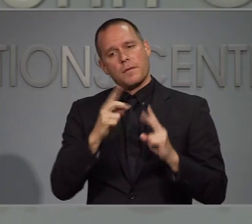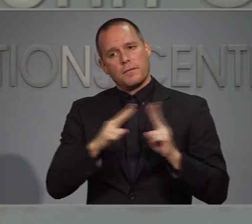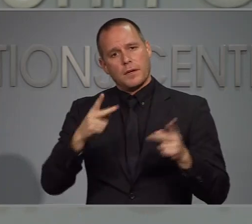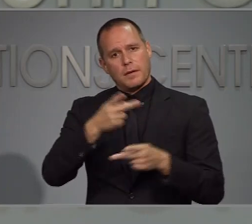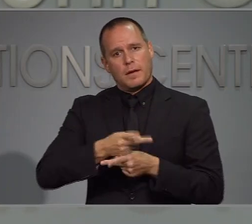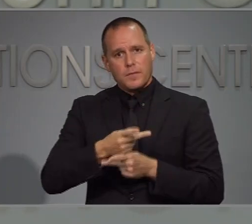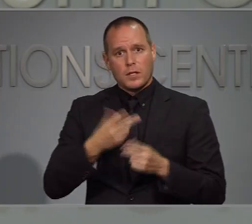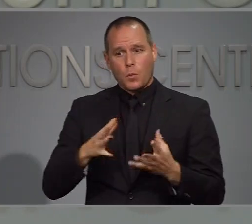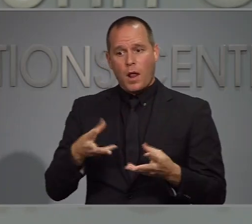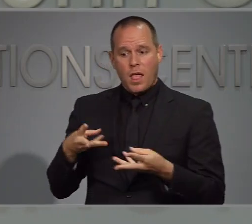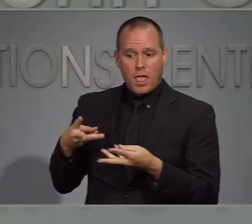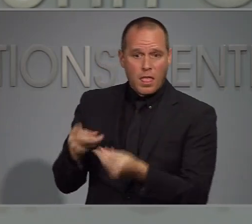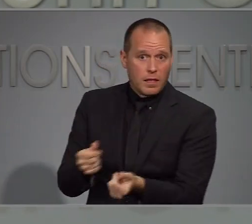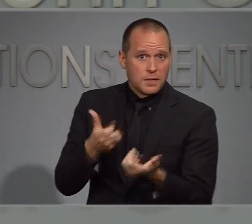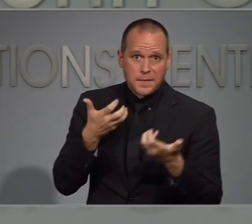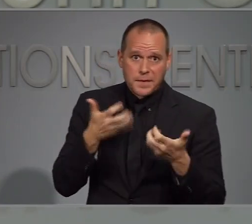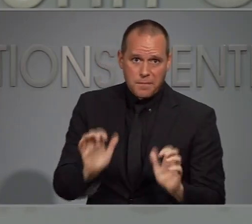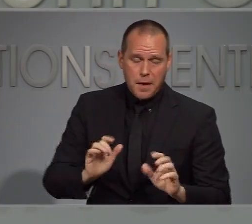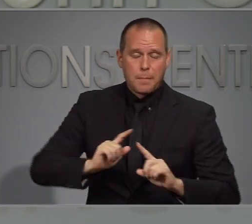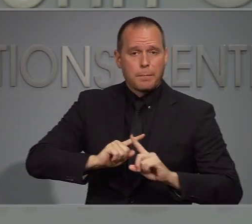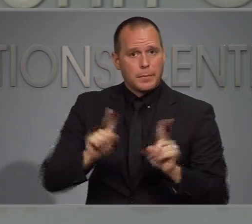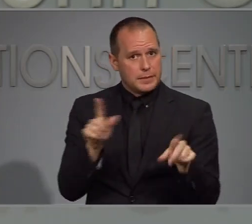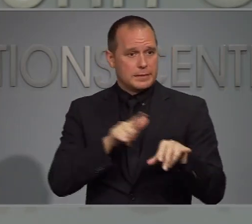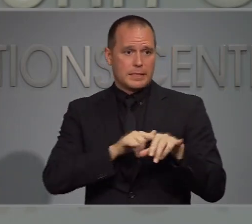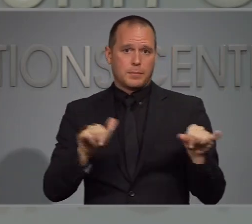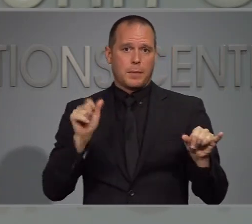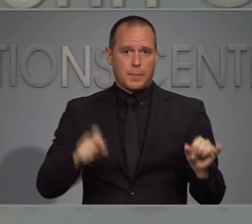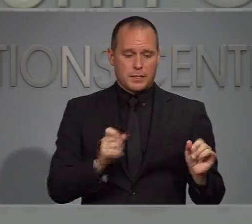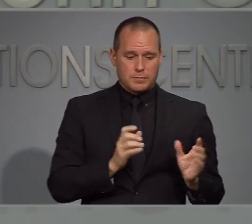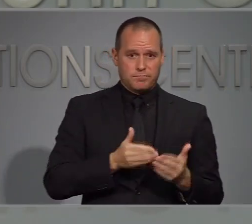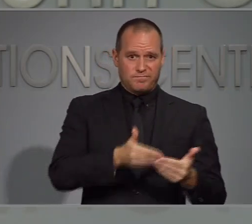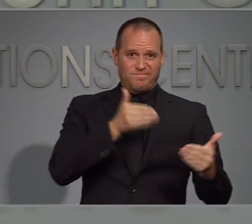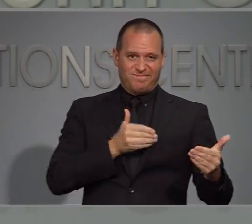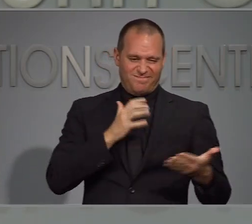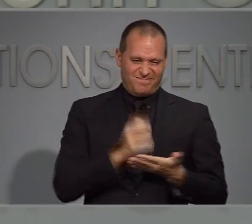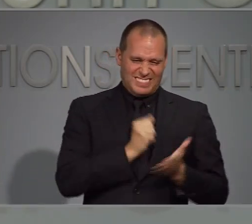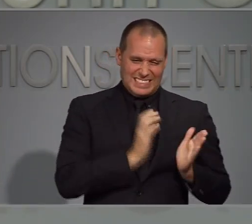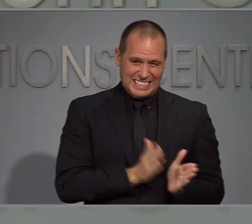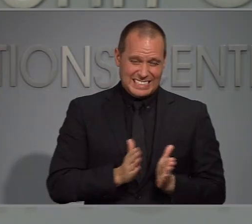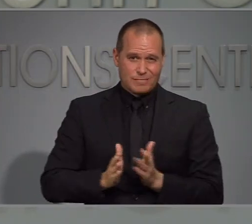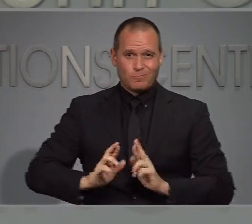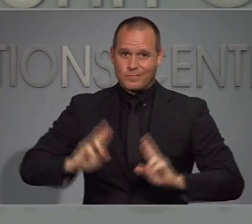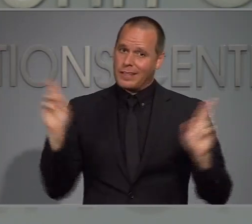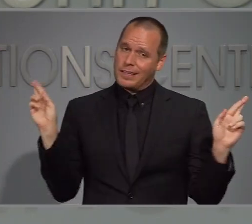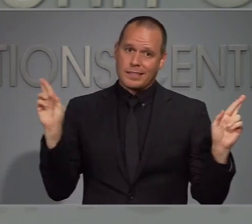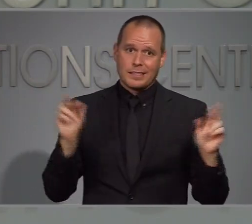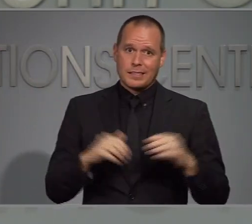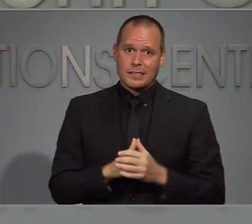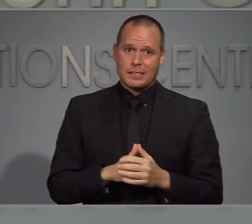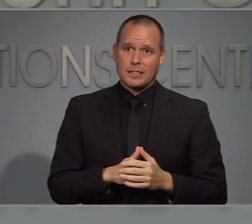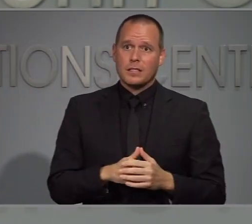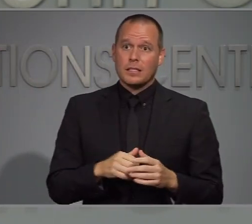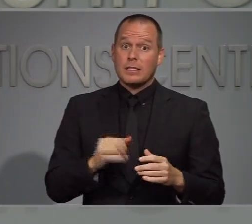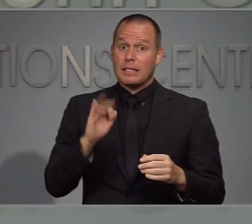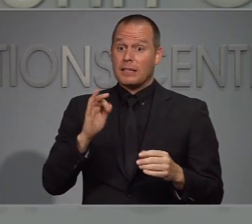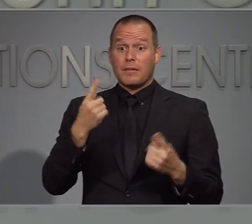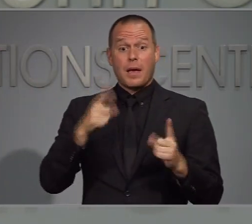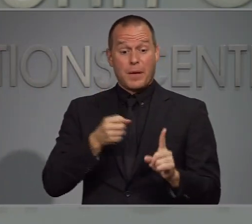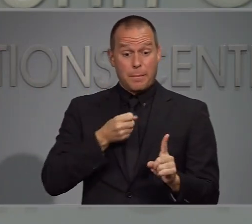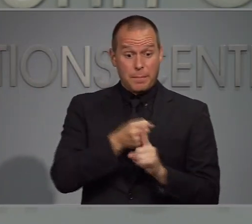overspend, but at the same time, we've got to be prepared. As I've said earlier, we want to be able to look back and say, my goodness,